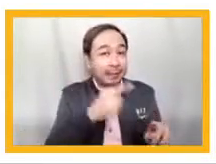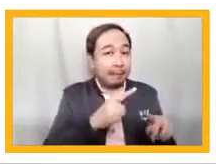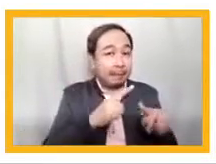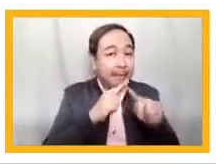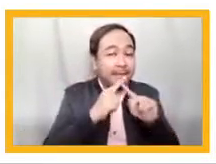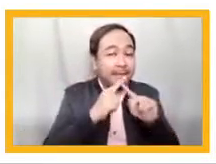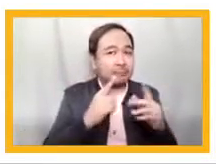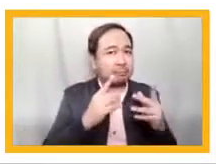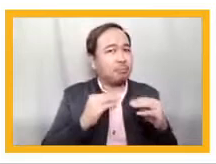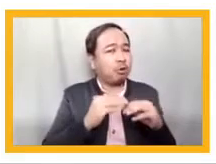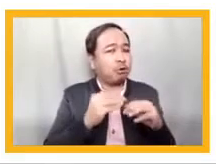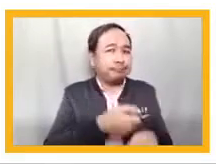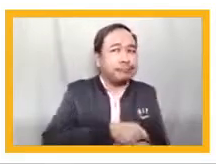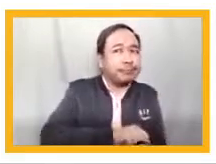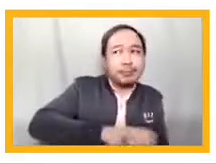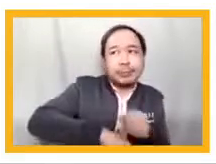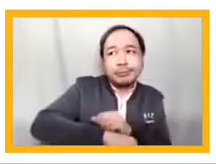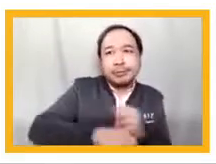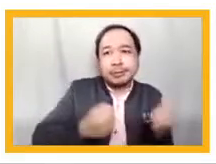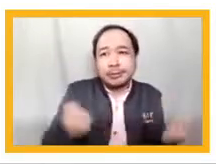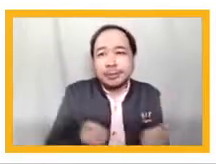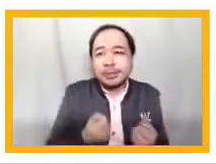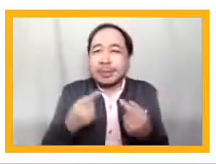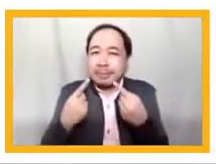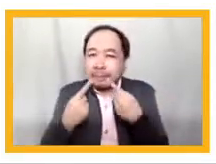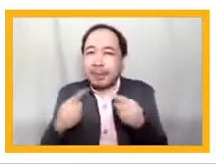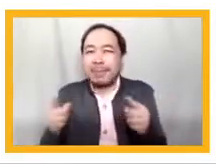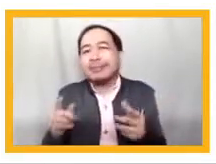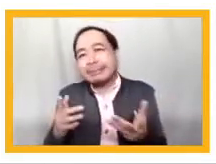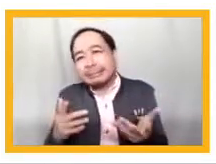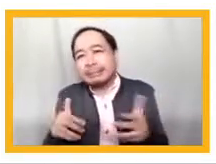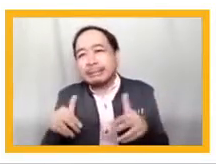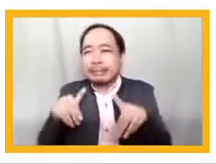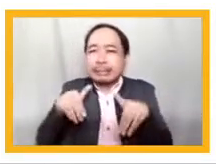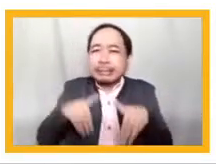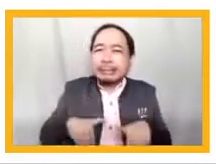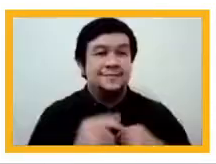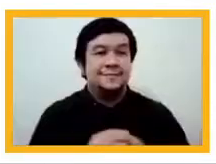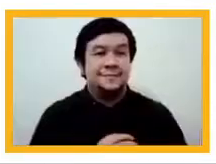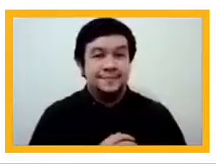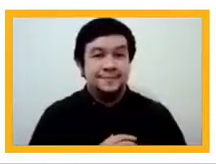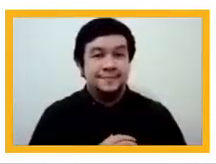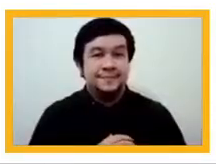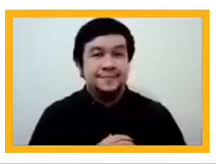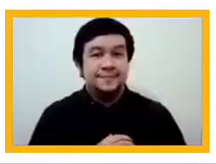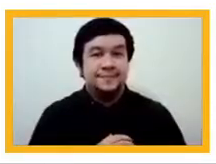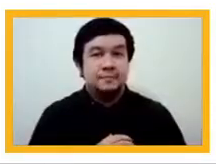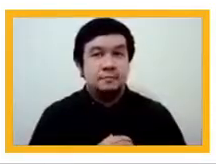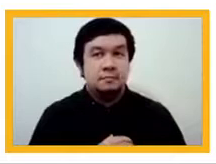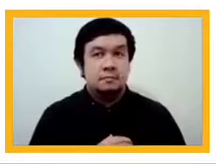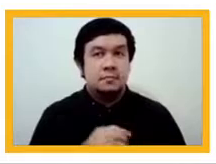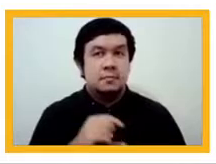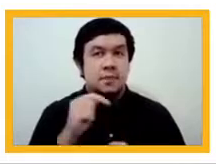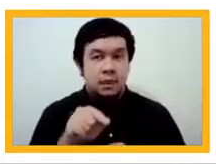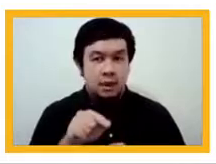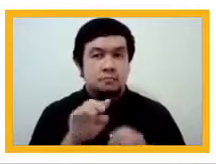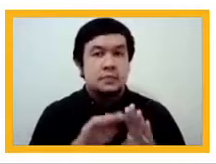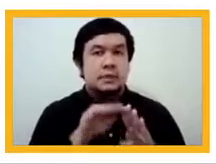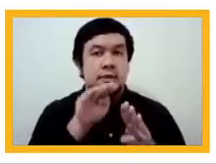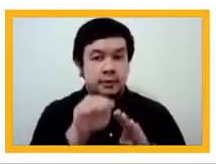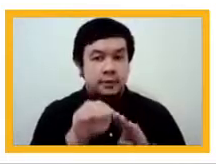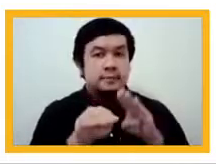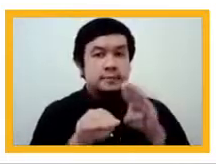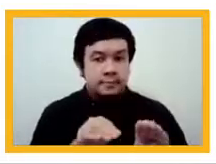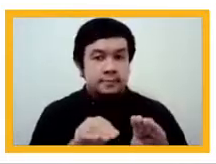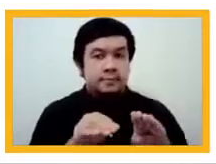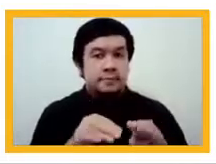public one. But I think step by step, we will expand our partner to the